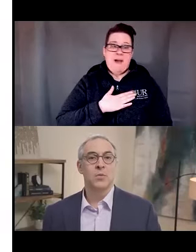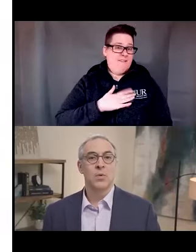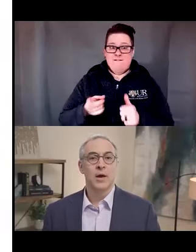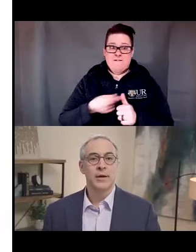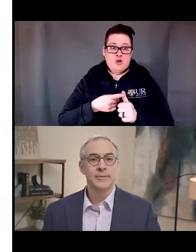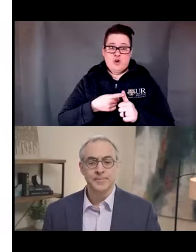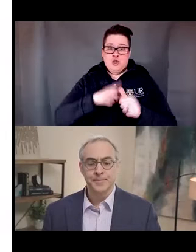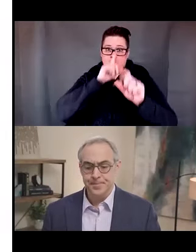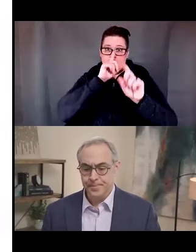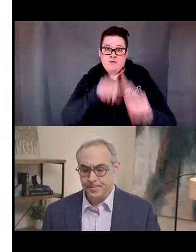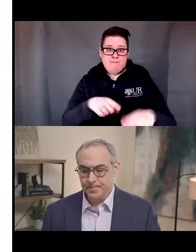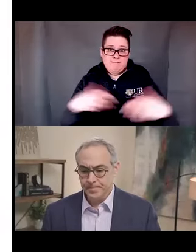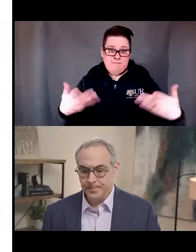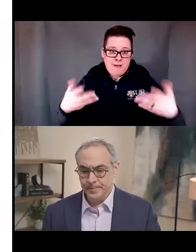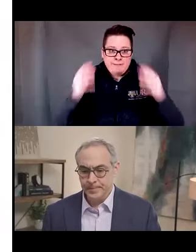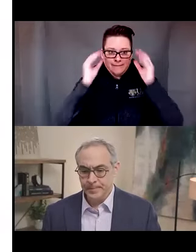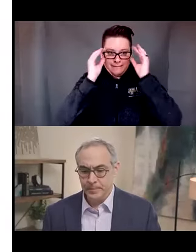that